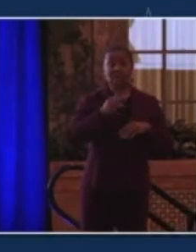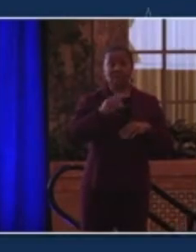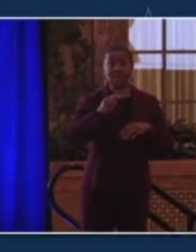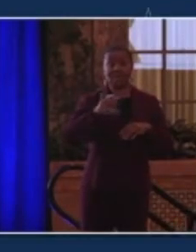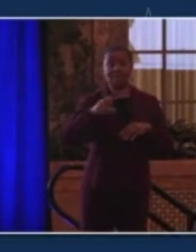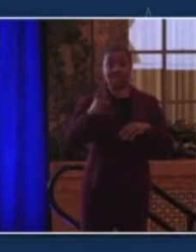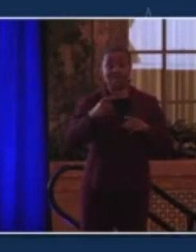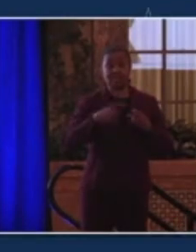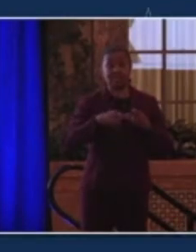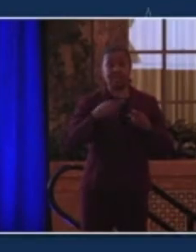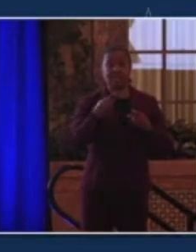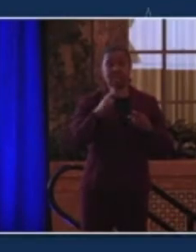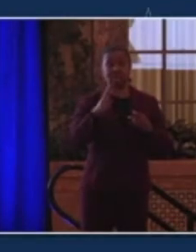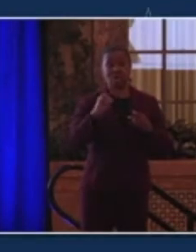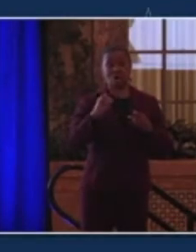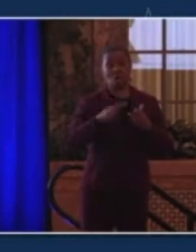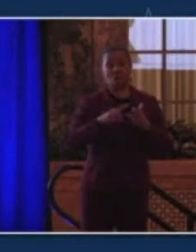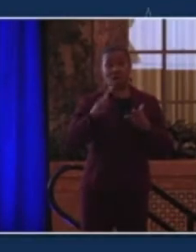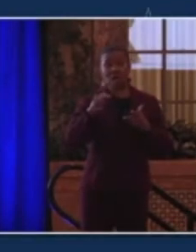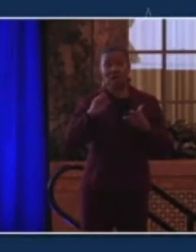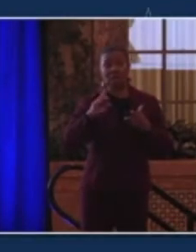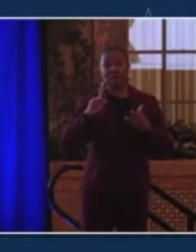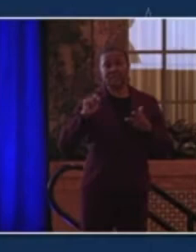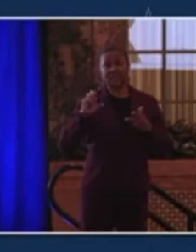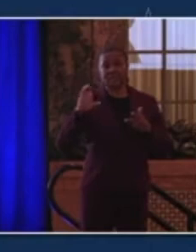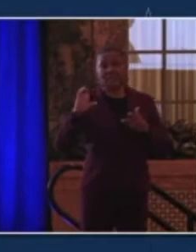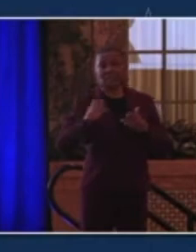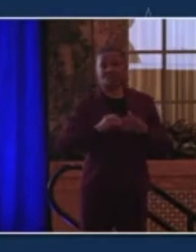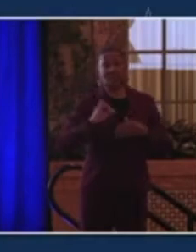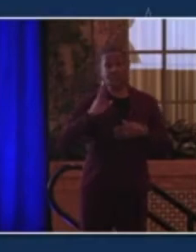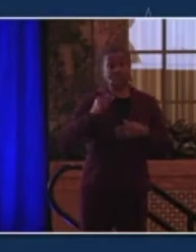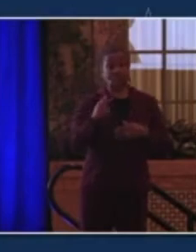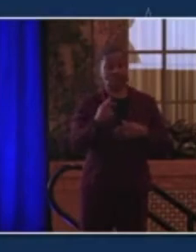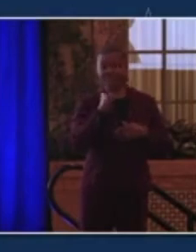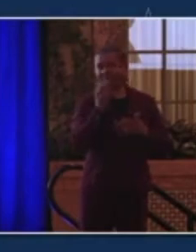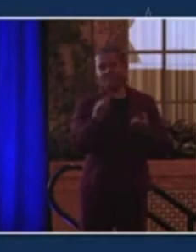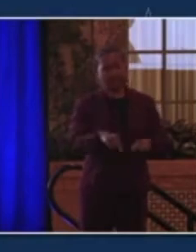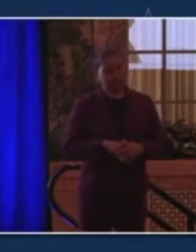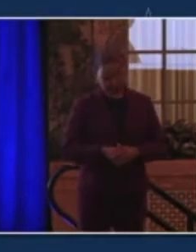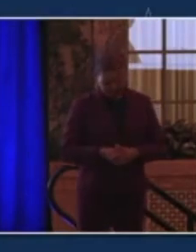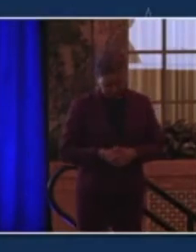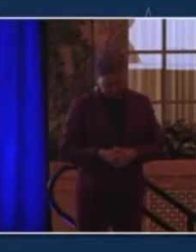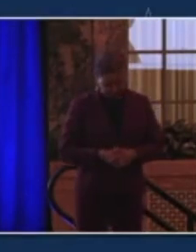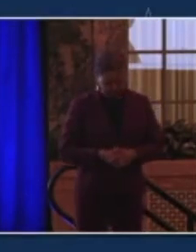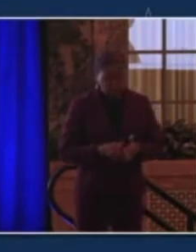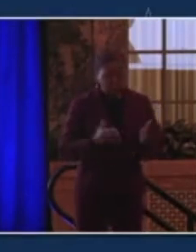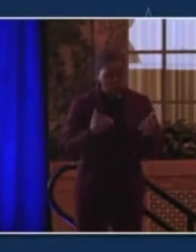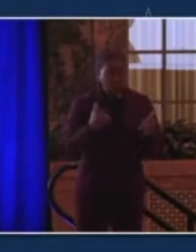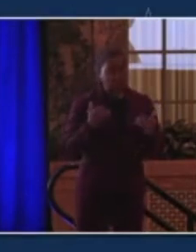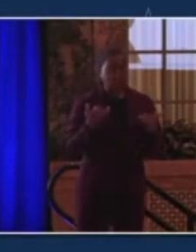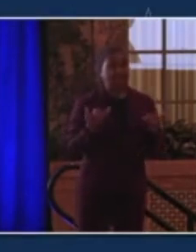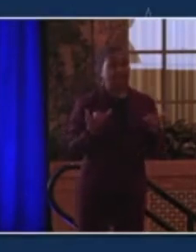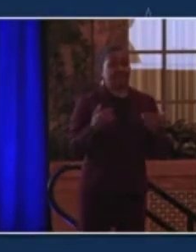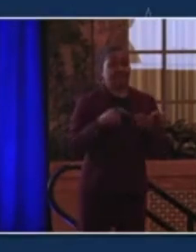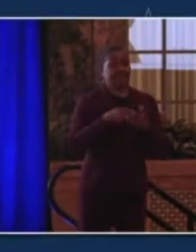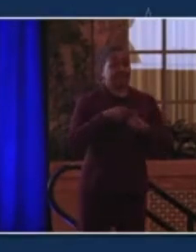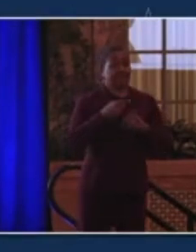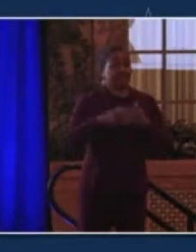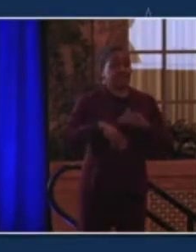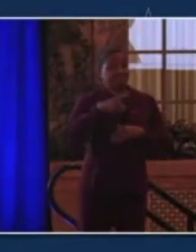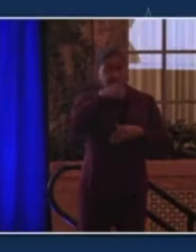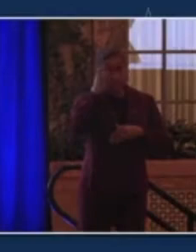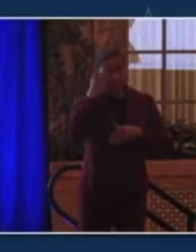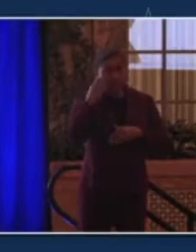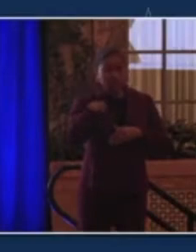HBO, TikTok, or Instagram, it never happened. So we hope that by this time, at the end of the summer, we have some